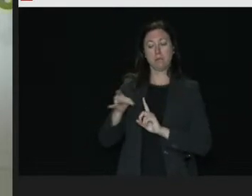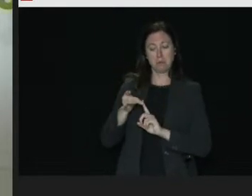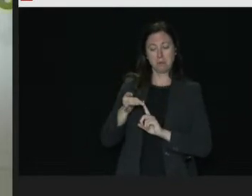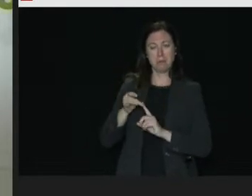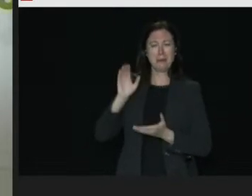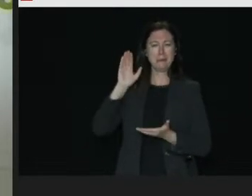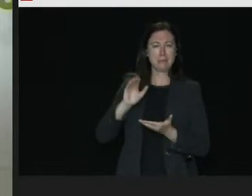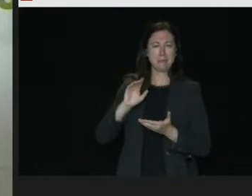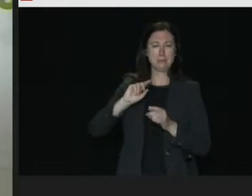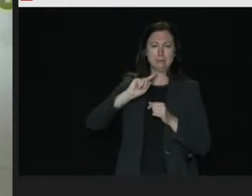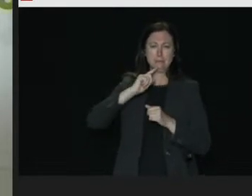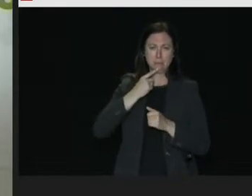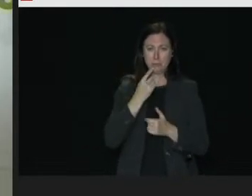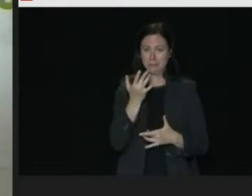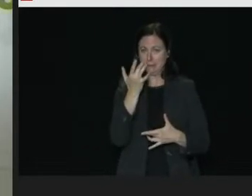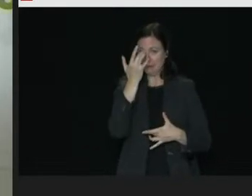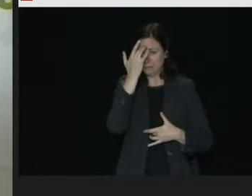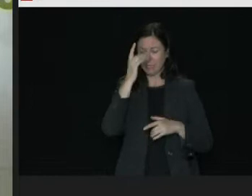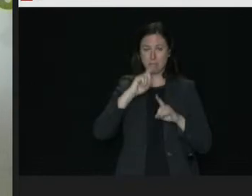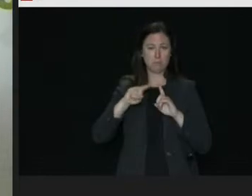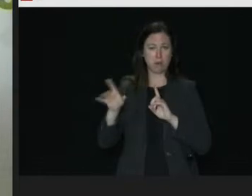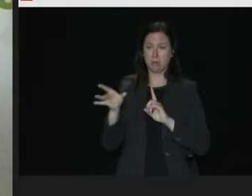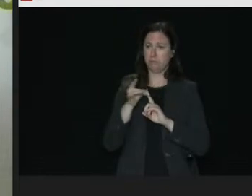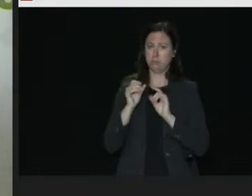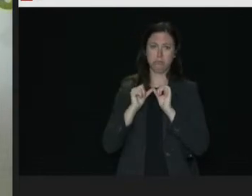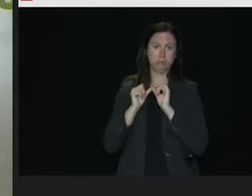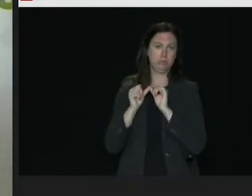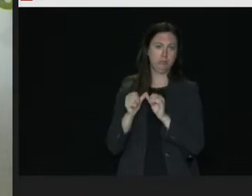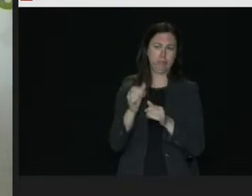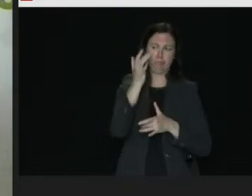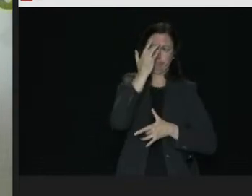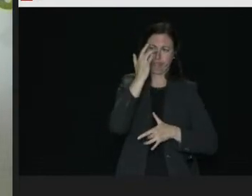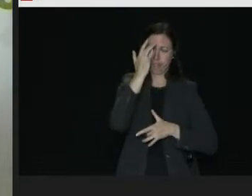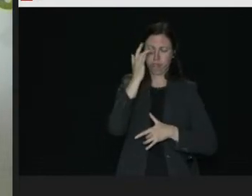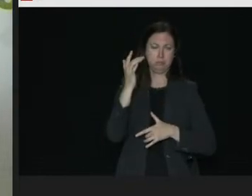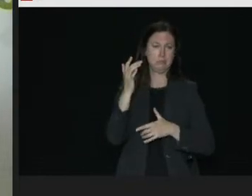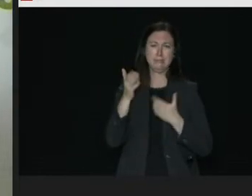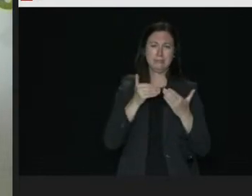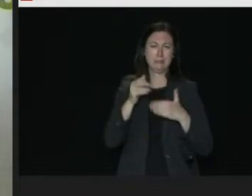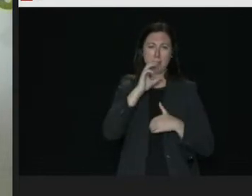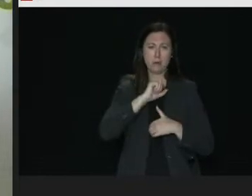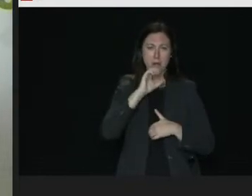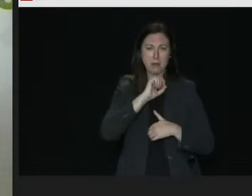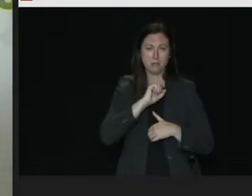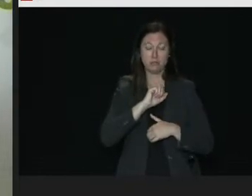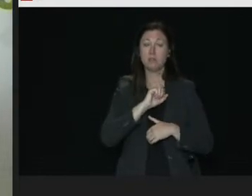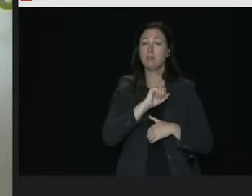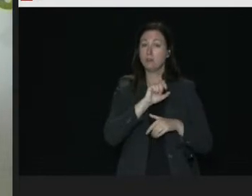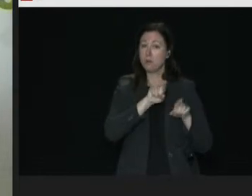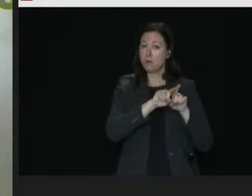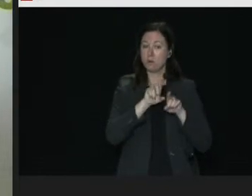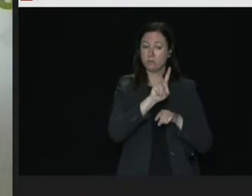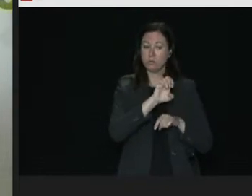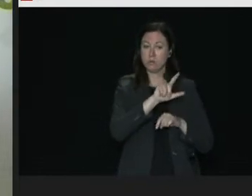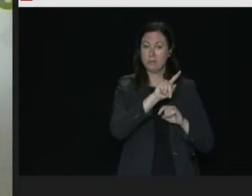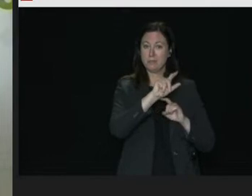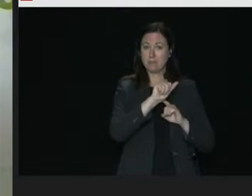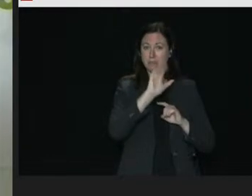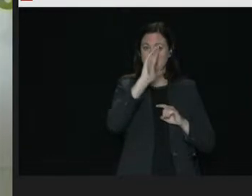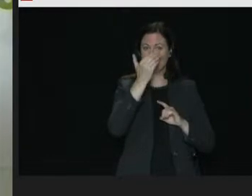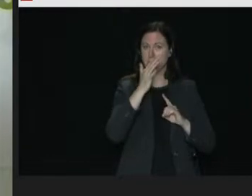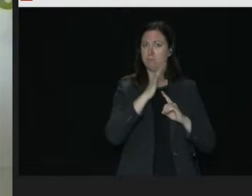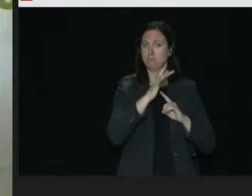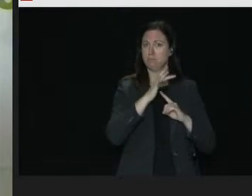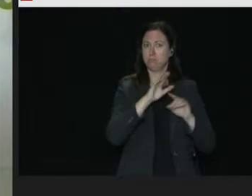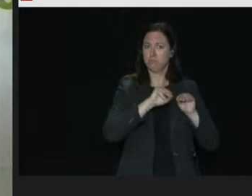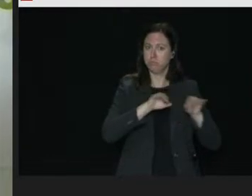or prolonged illness can occur in any age group, and with the more severe Delta variant predominating and very